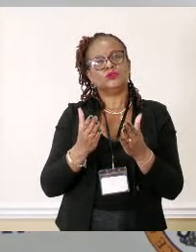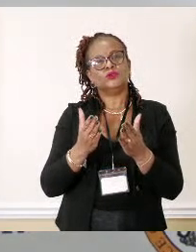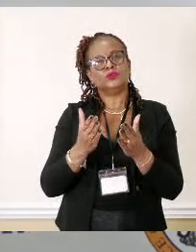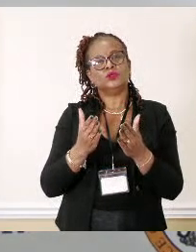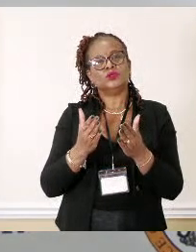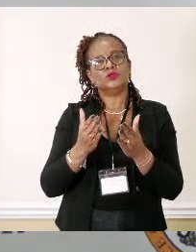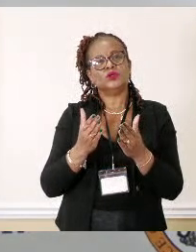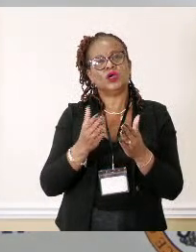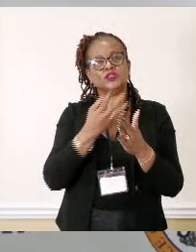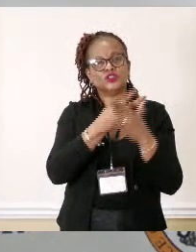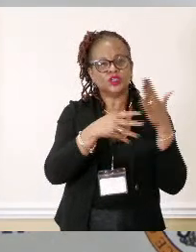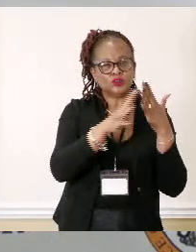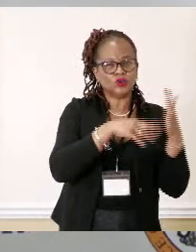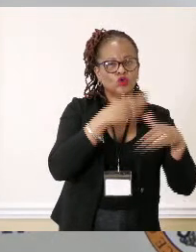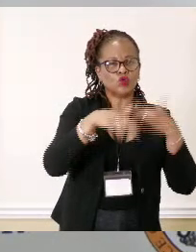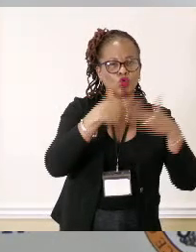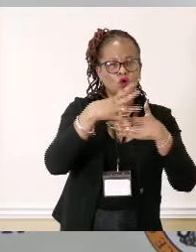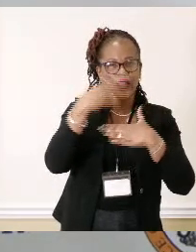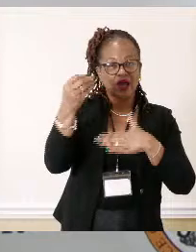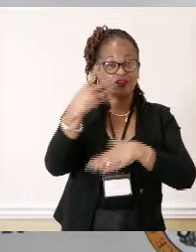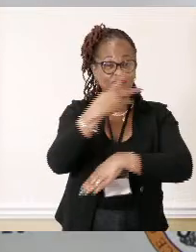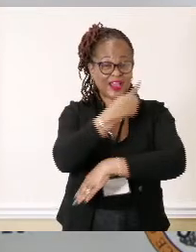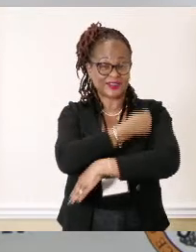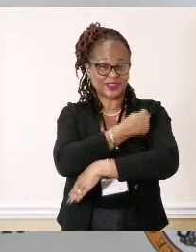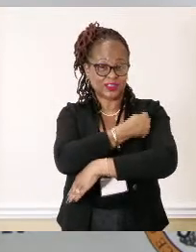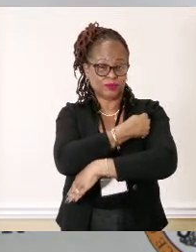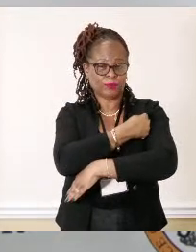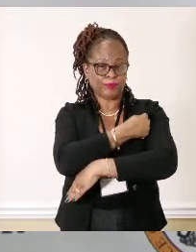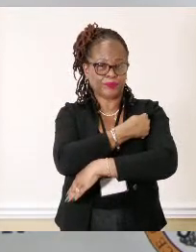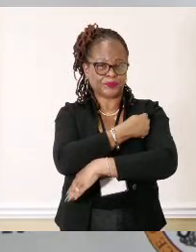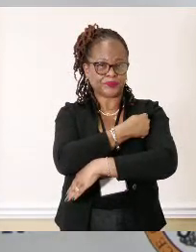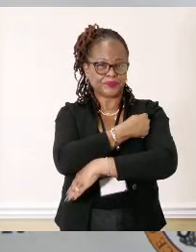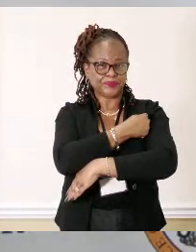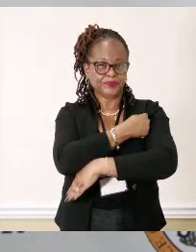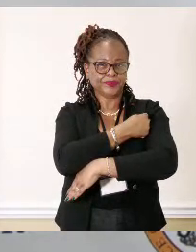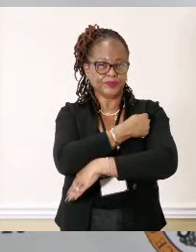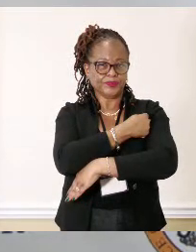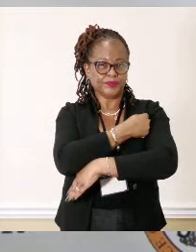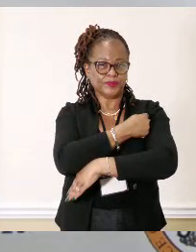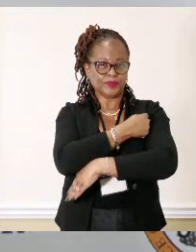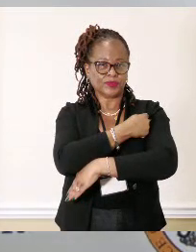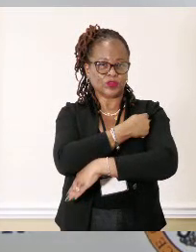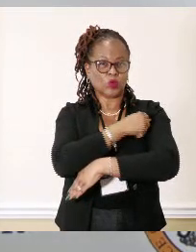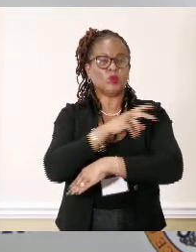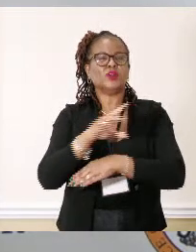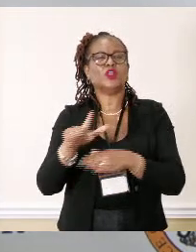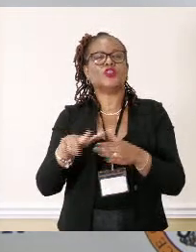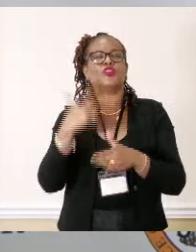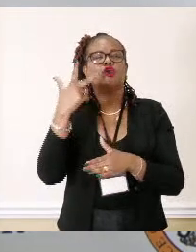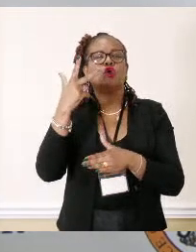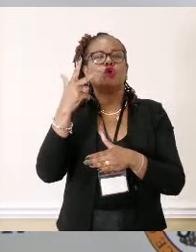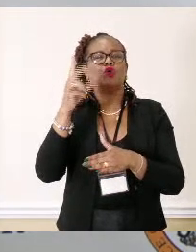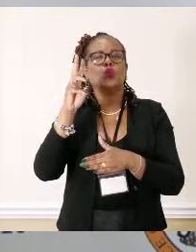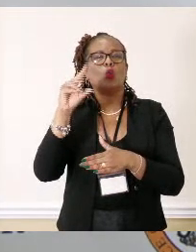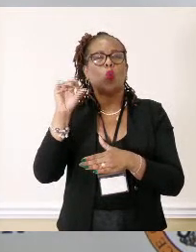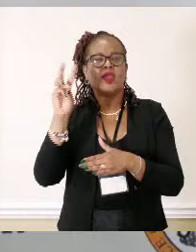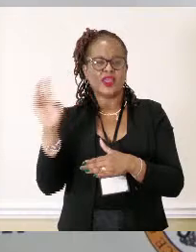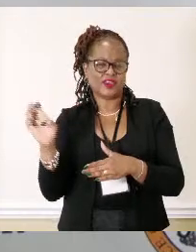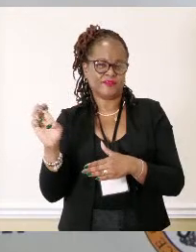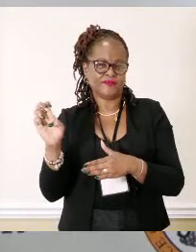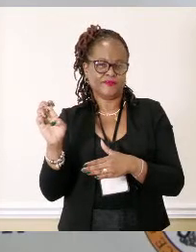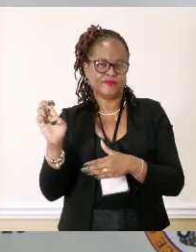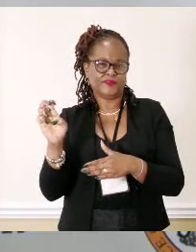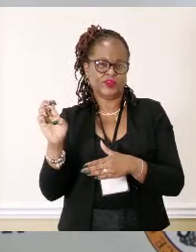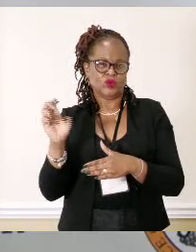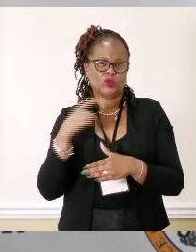good schedule of a rollout of vaccines. Now we are in this third wave, we might as well say. Would